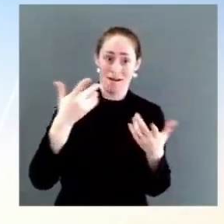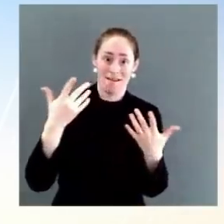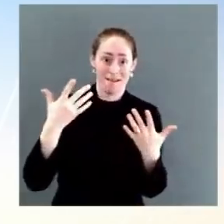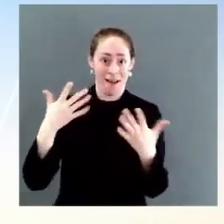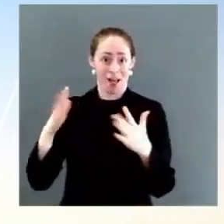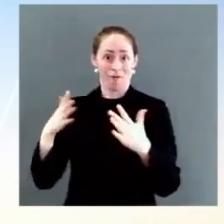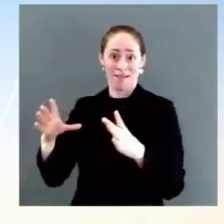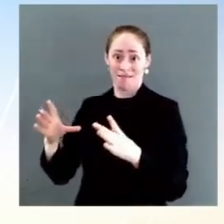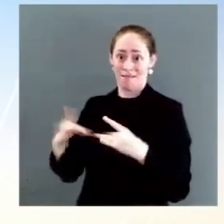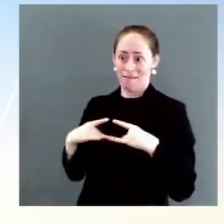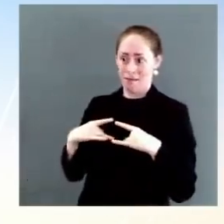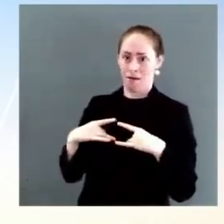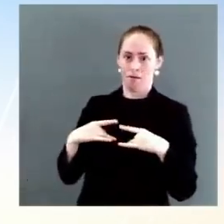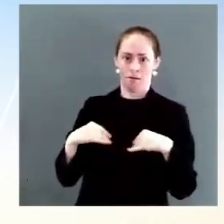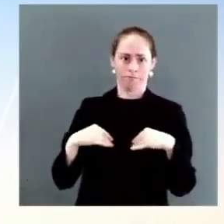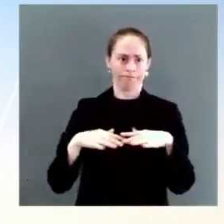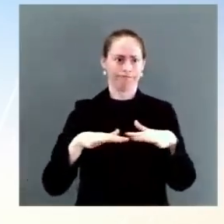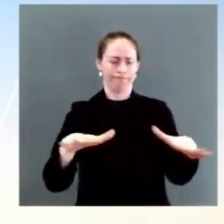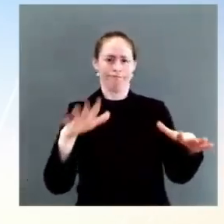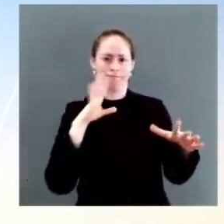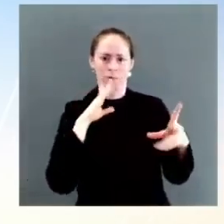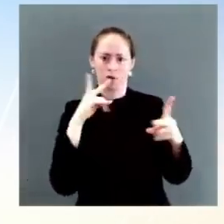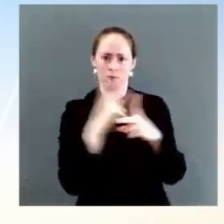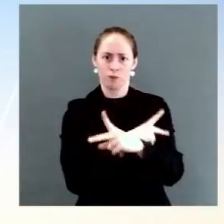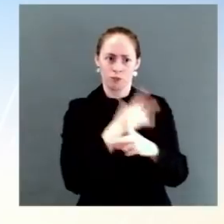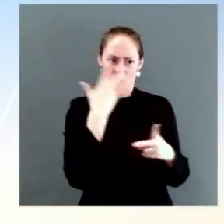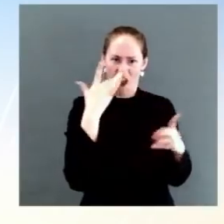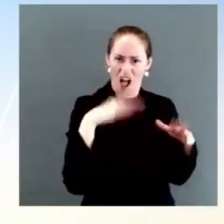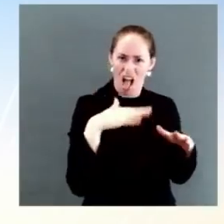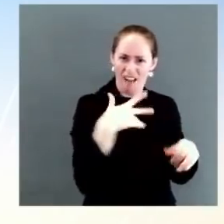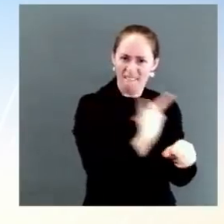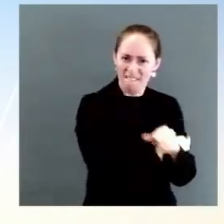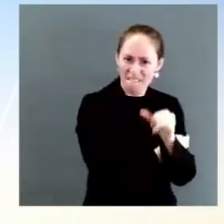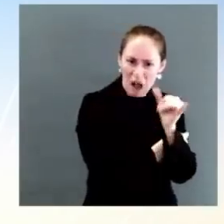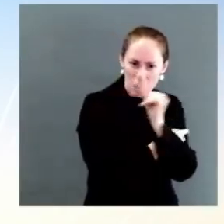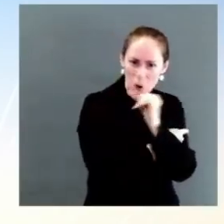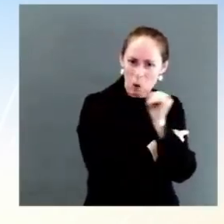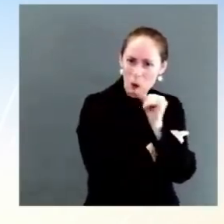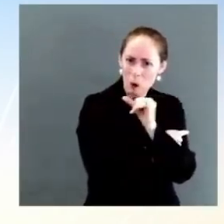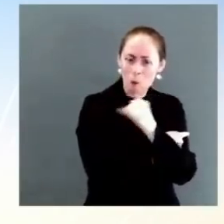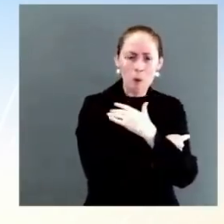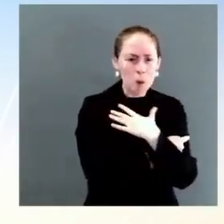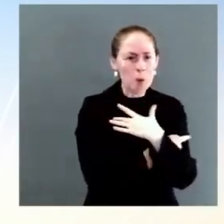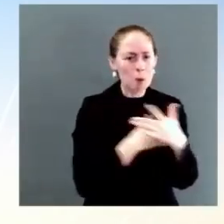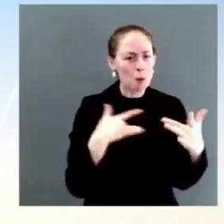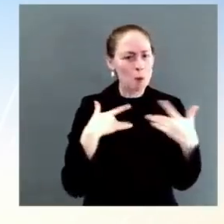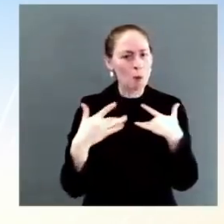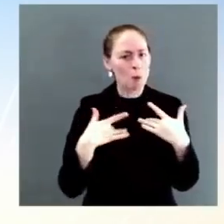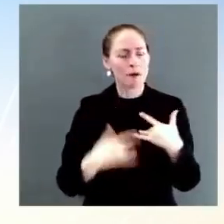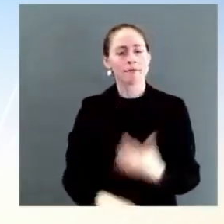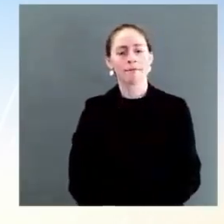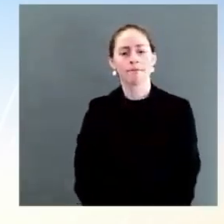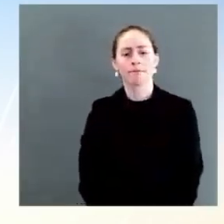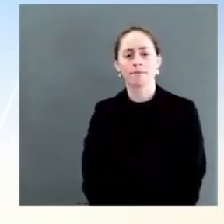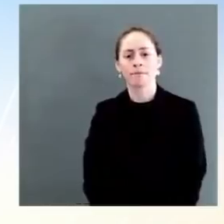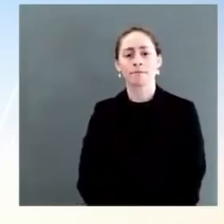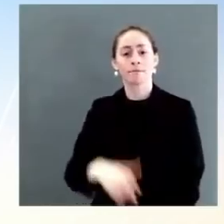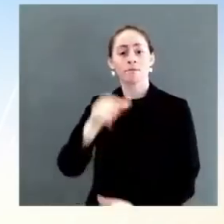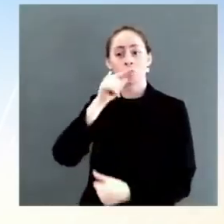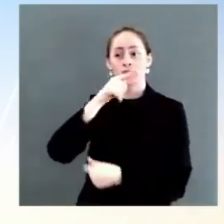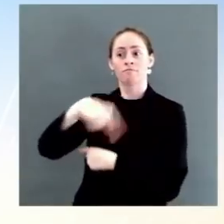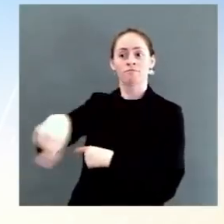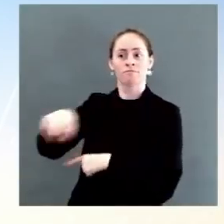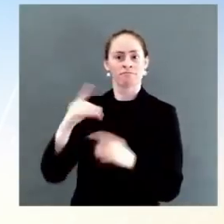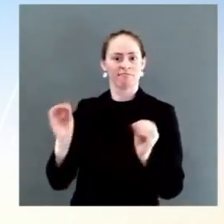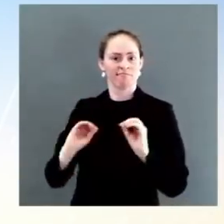of course they are going to be transmissible out there in communities. They can get the virus and pass it along. That was the point I was making. And one question about Build Back